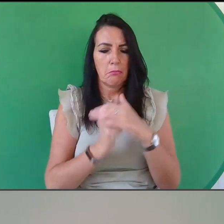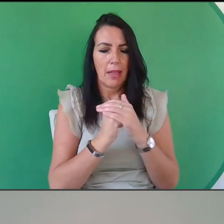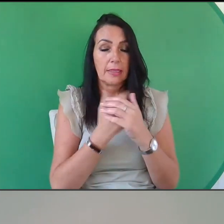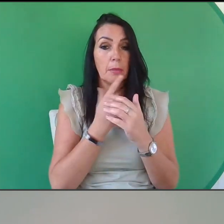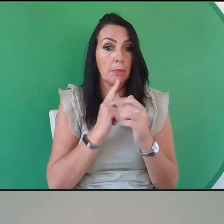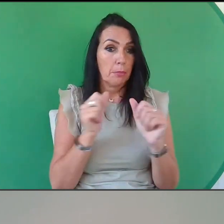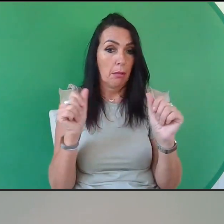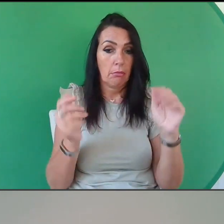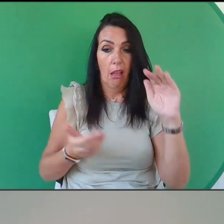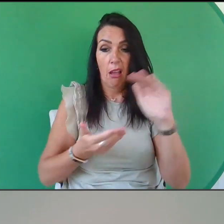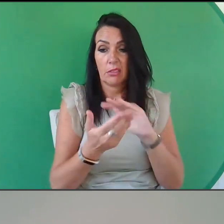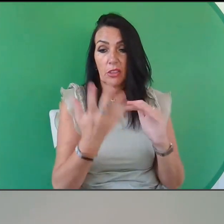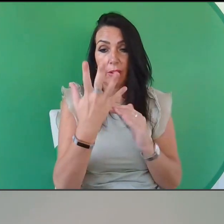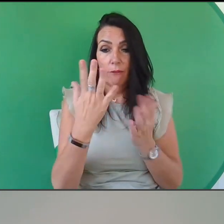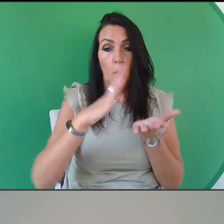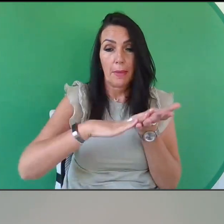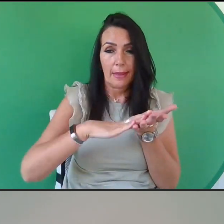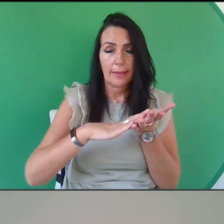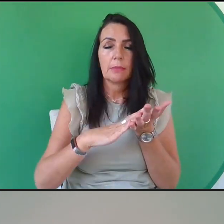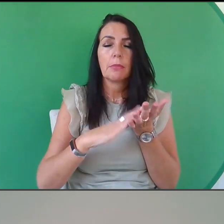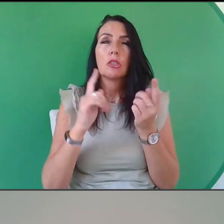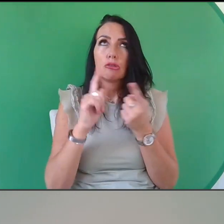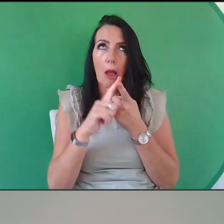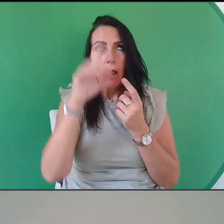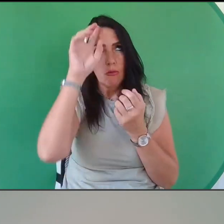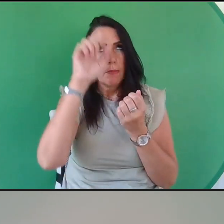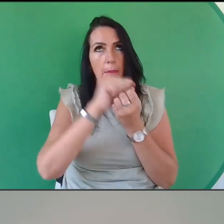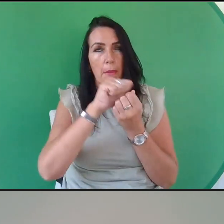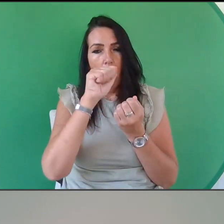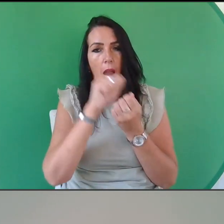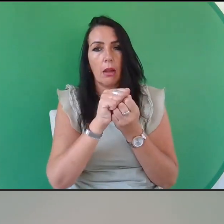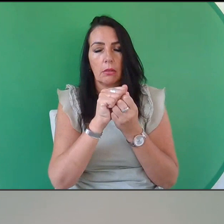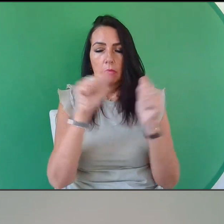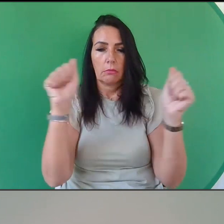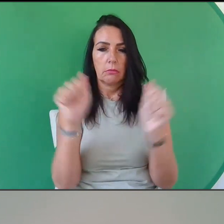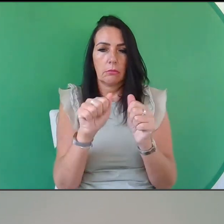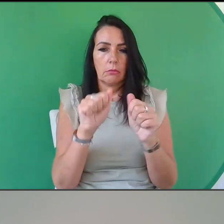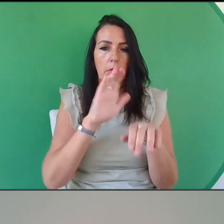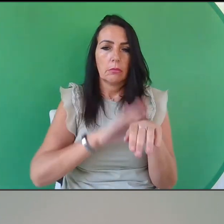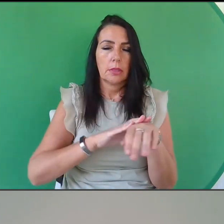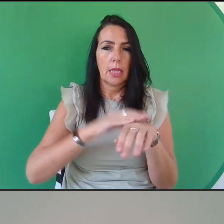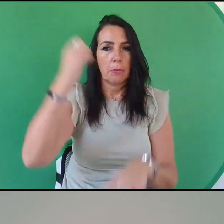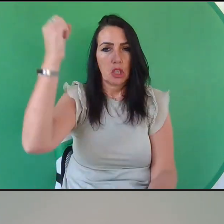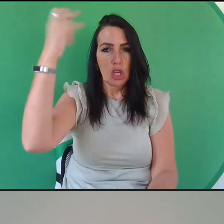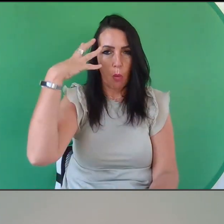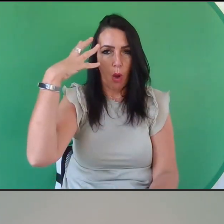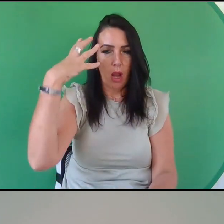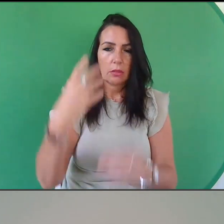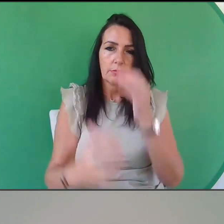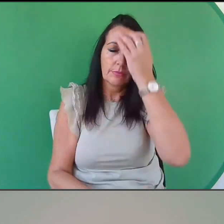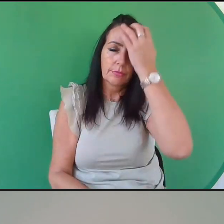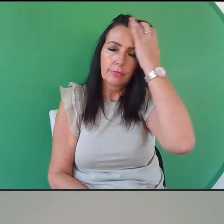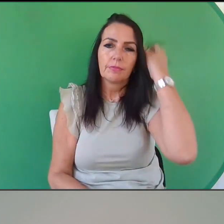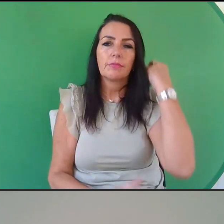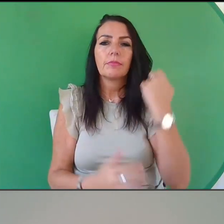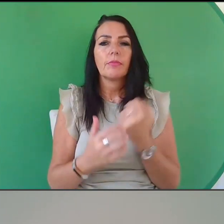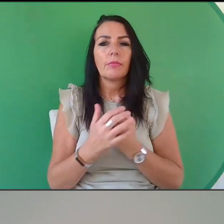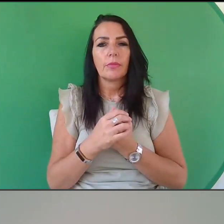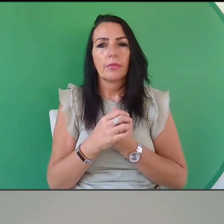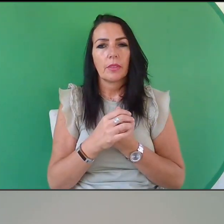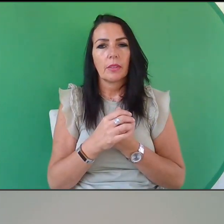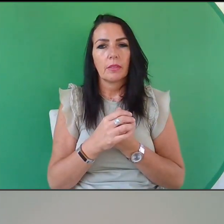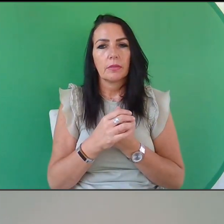that. But yeah, kind of just be mindful of how long we're spending in the shower, especially this is a great one to get